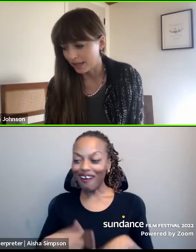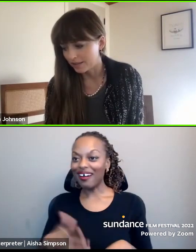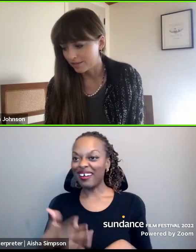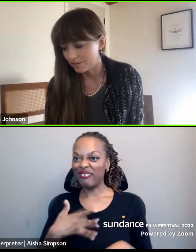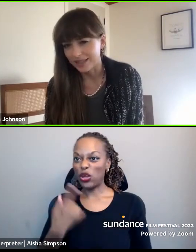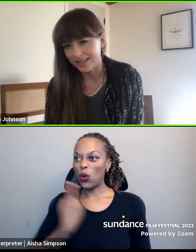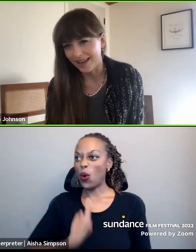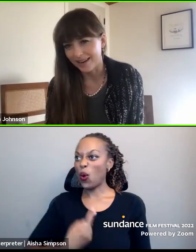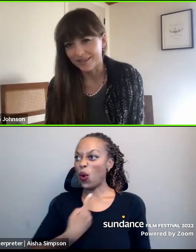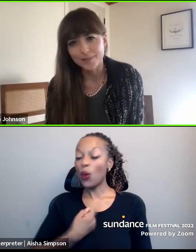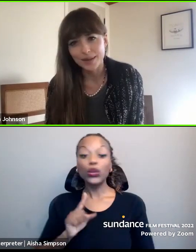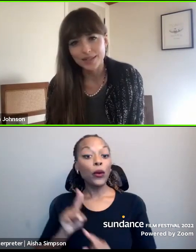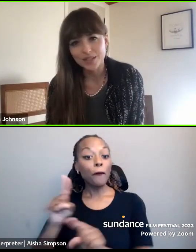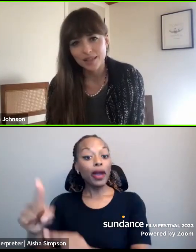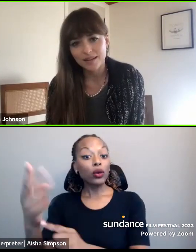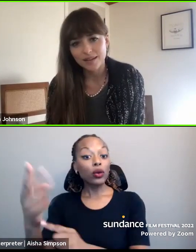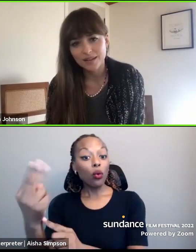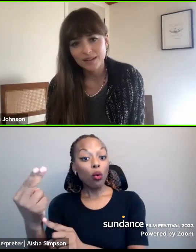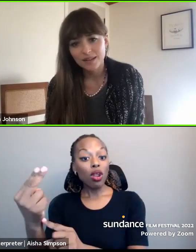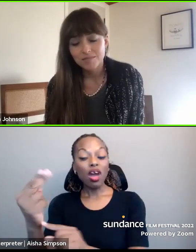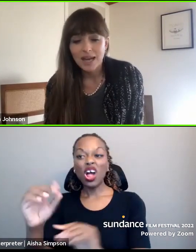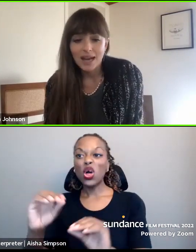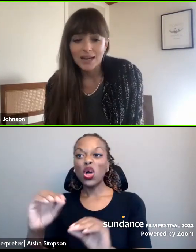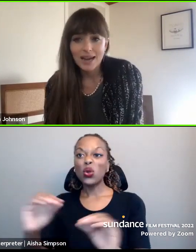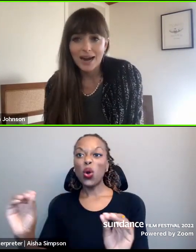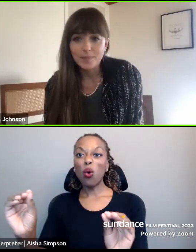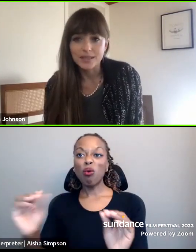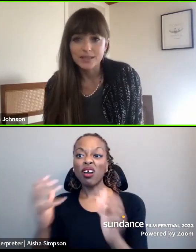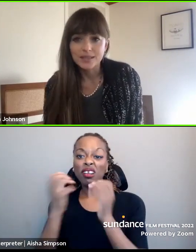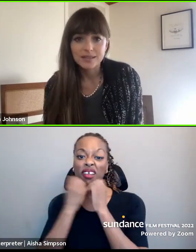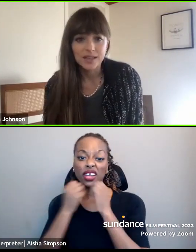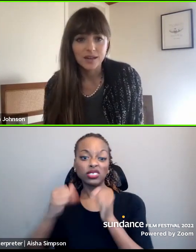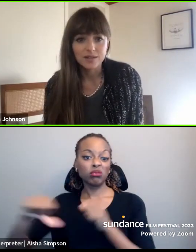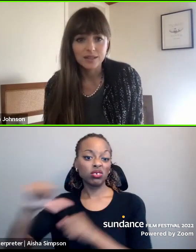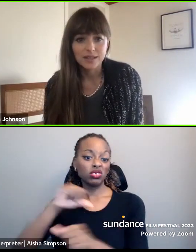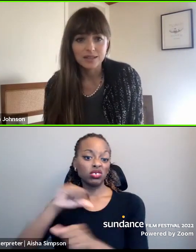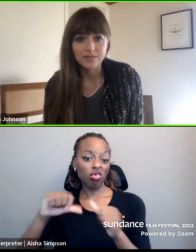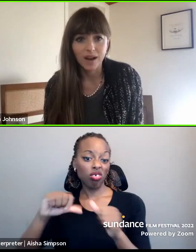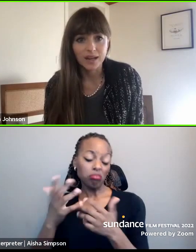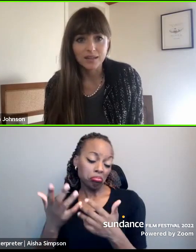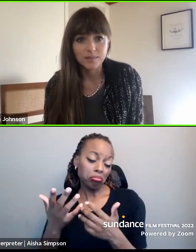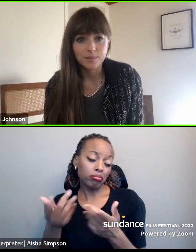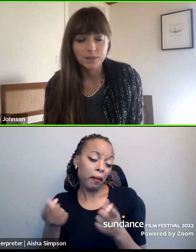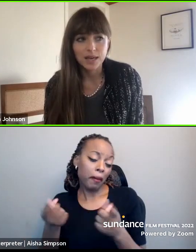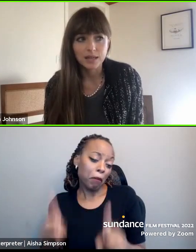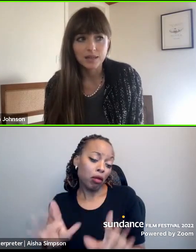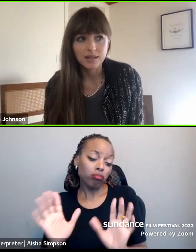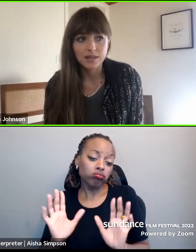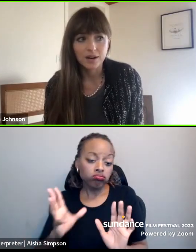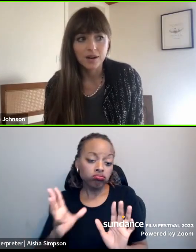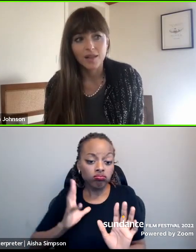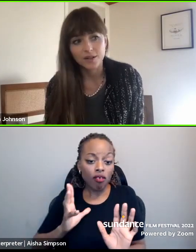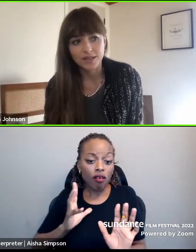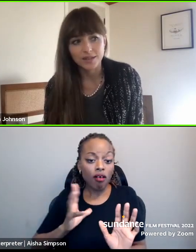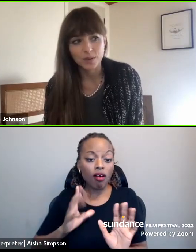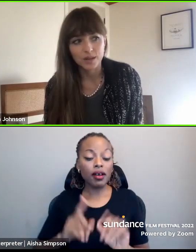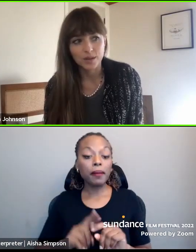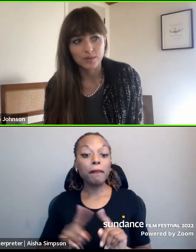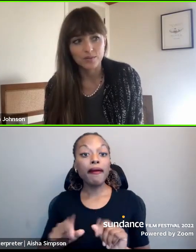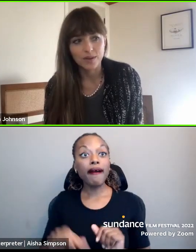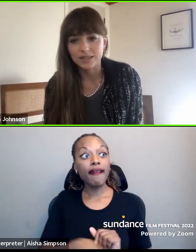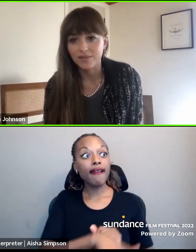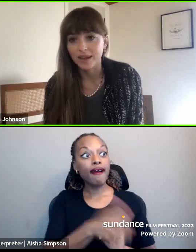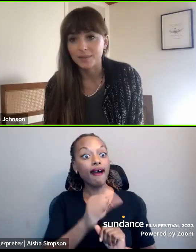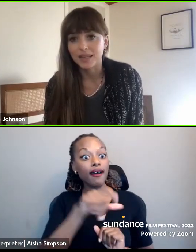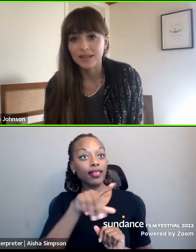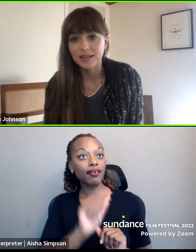nobody like really cares about each other. And it happens, and that's fine. But then there are other sets where